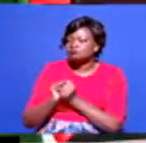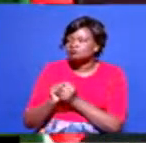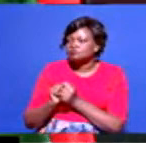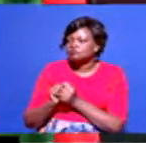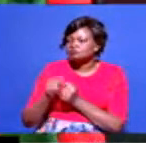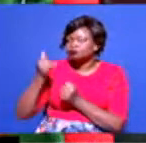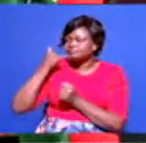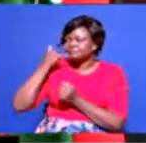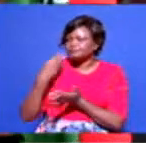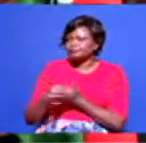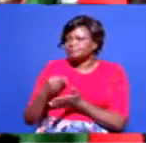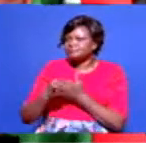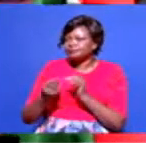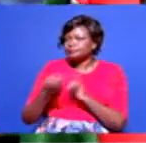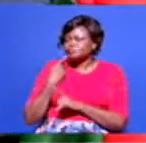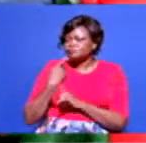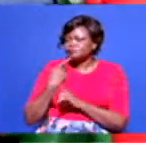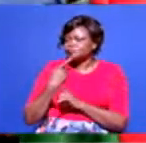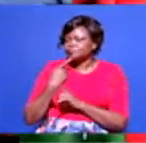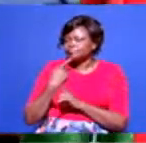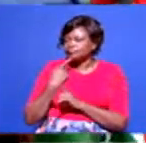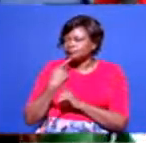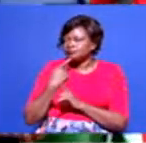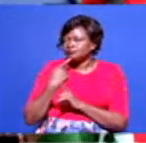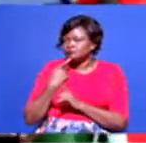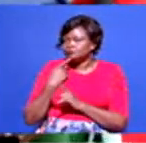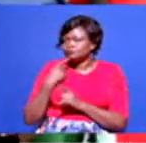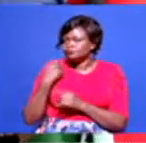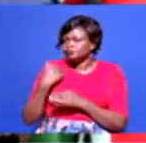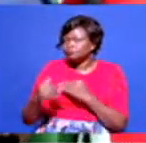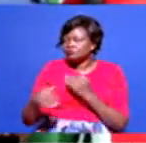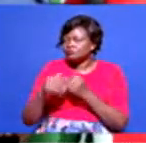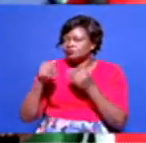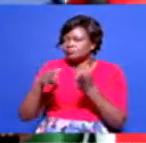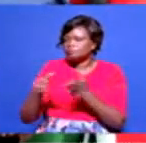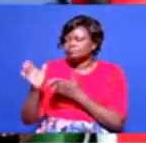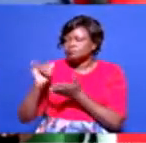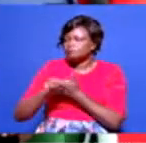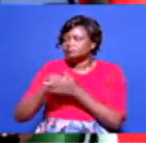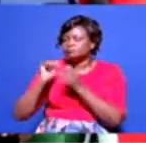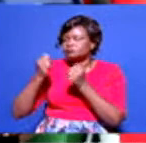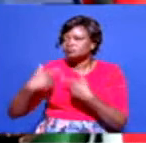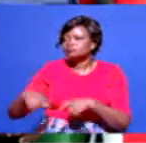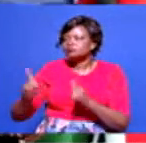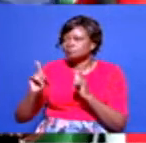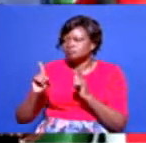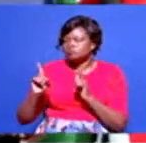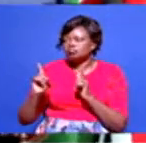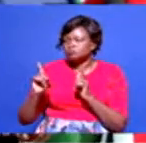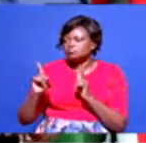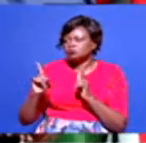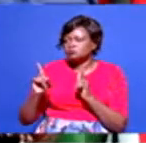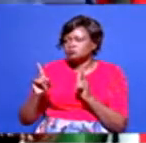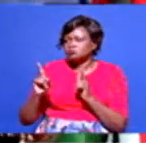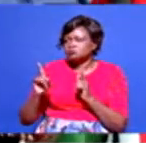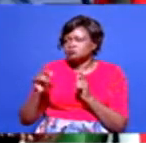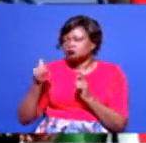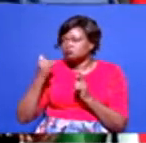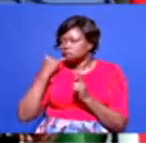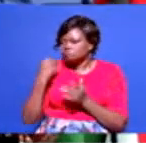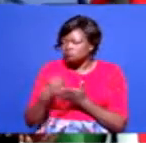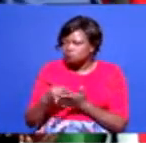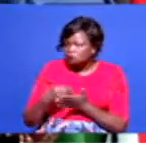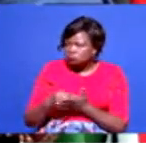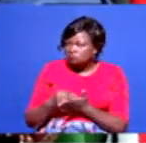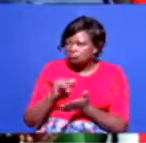money. First is the building of the infrastructure that can allow, you know, for mobile money, and that can allow